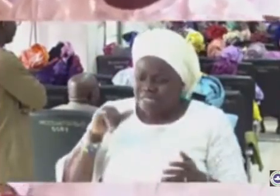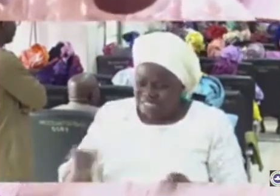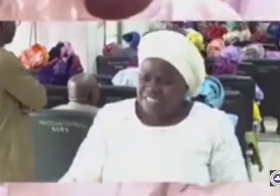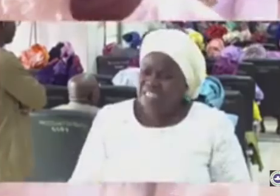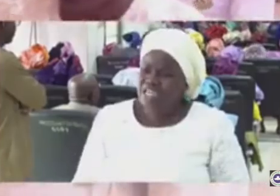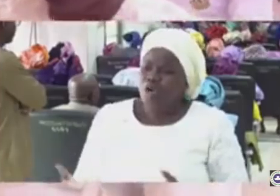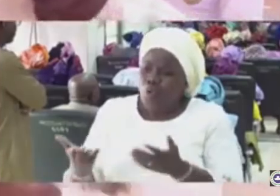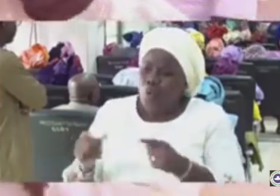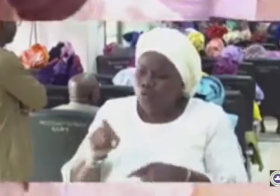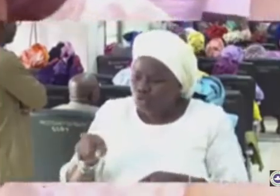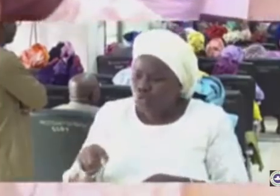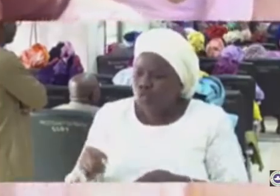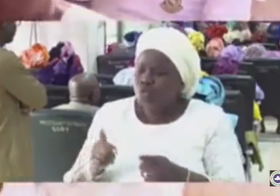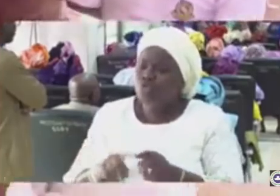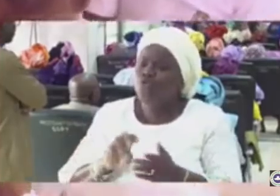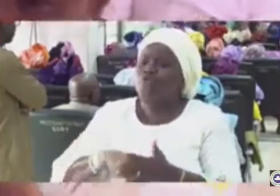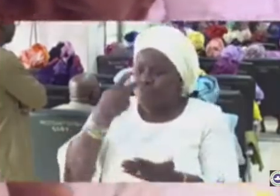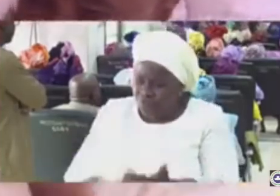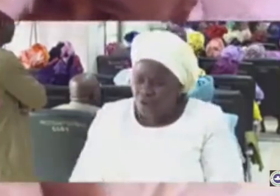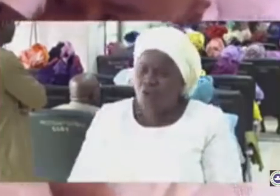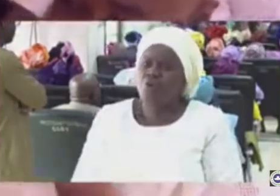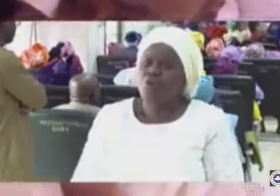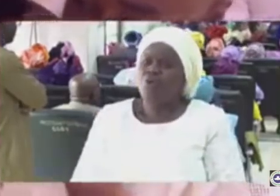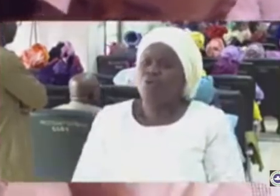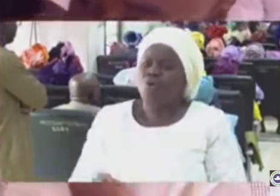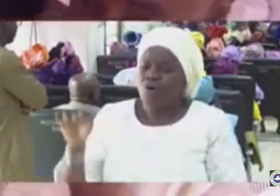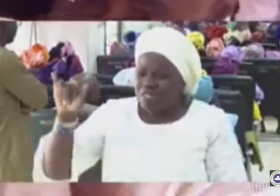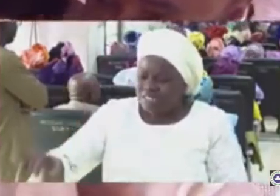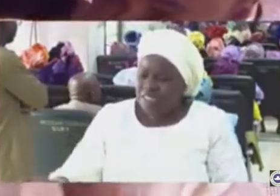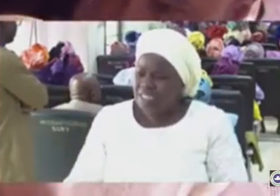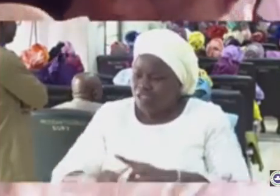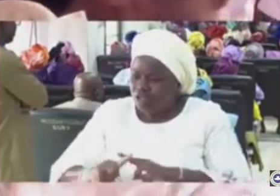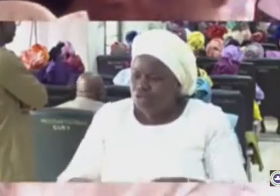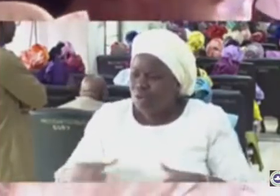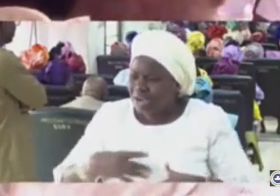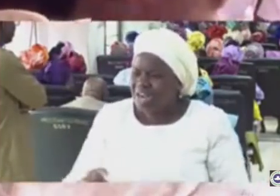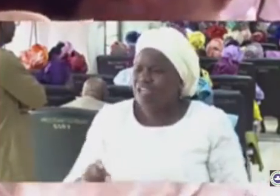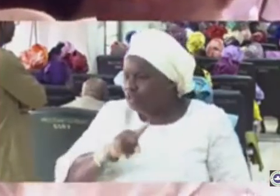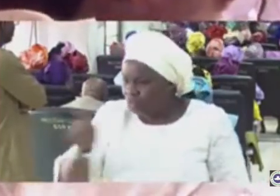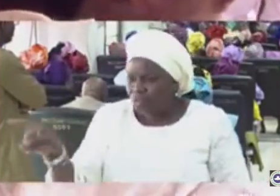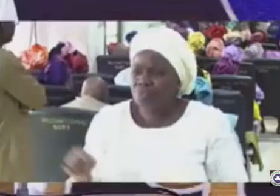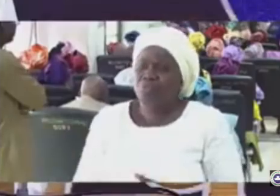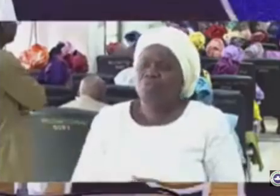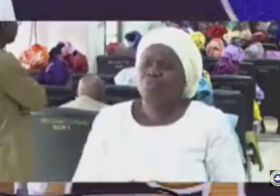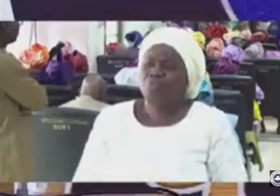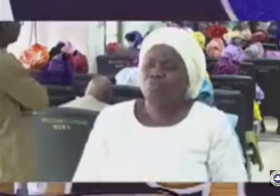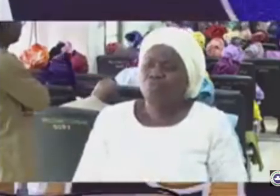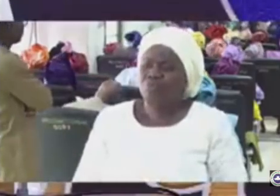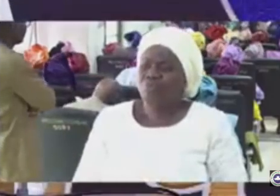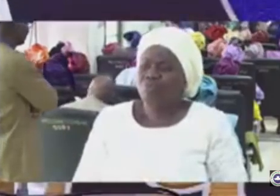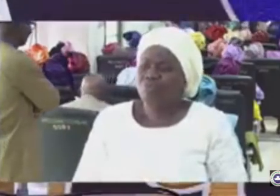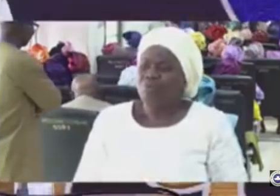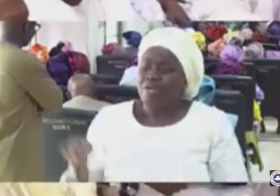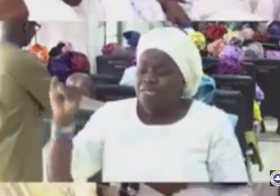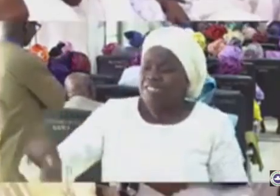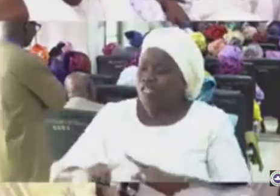Not that you have offended them, they just don't like the way you walk. They say, maybe you swagger.